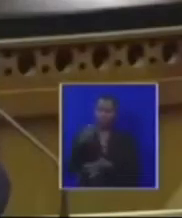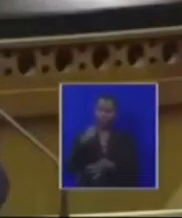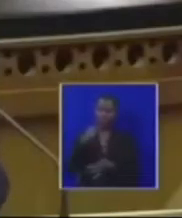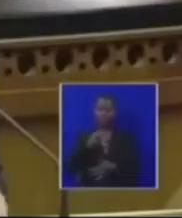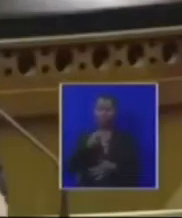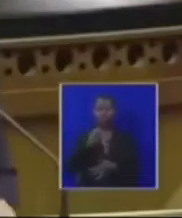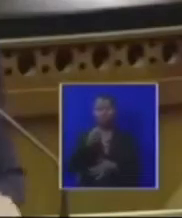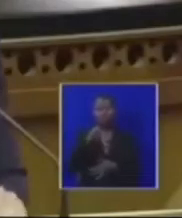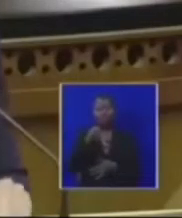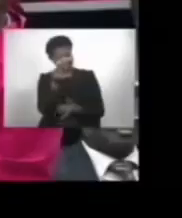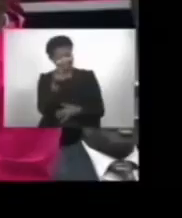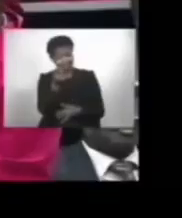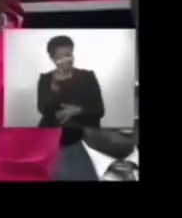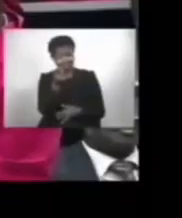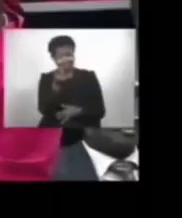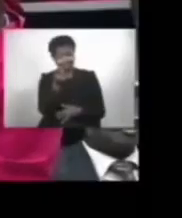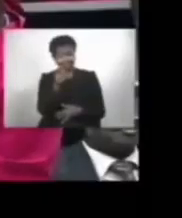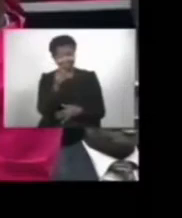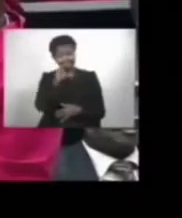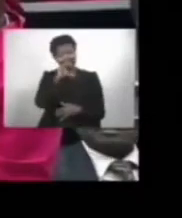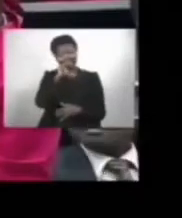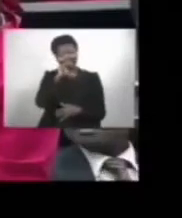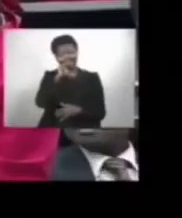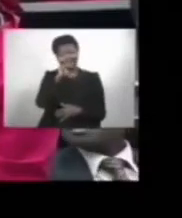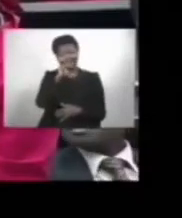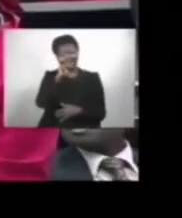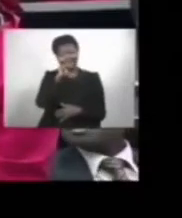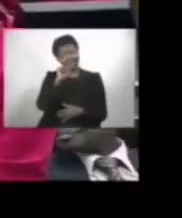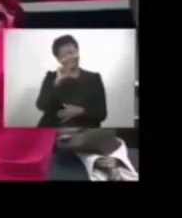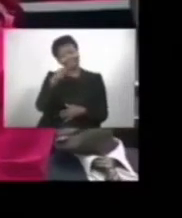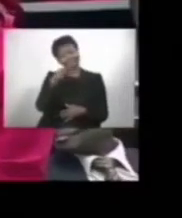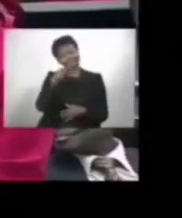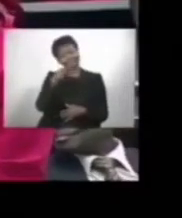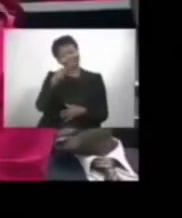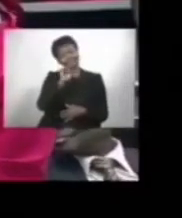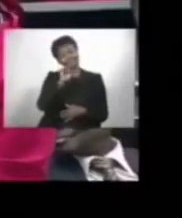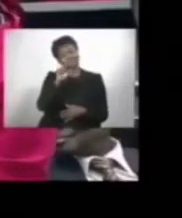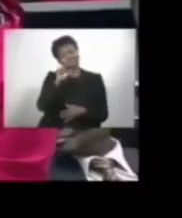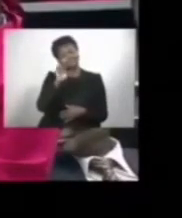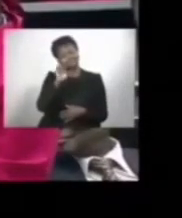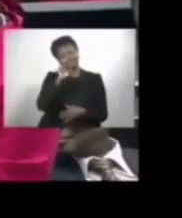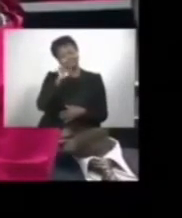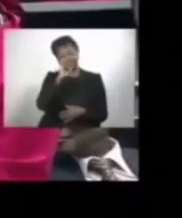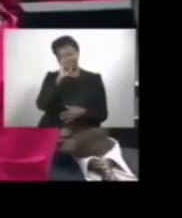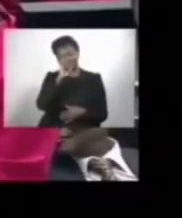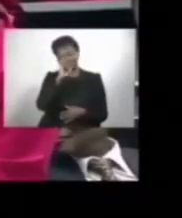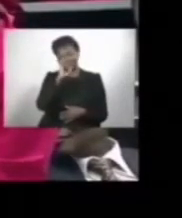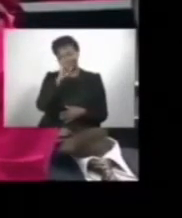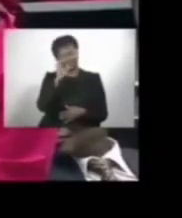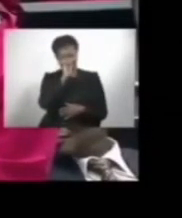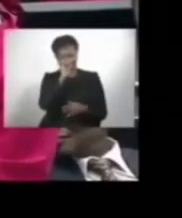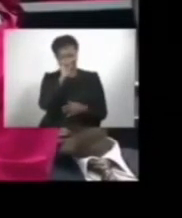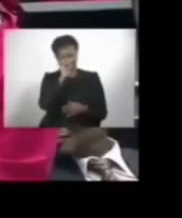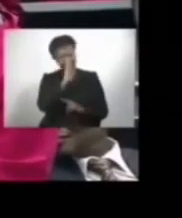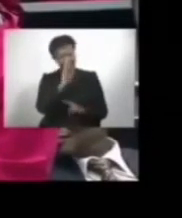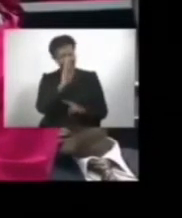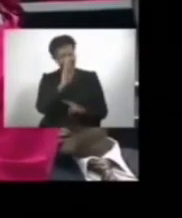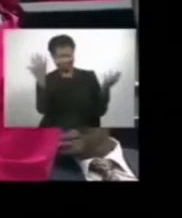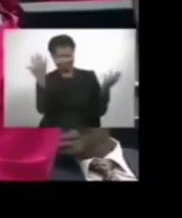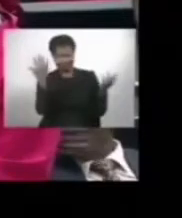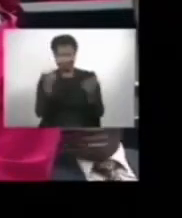macadamias instead of minerals. Mashile. No, Honourable Mashile. There's nothing honourable about him,